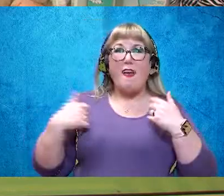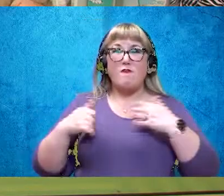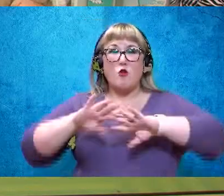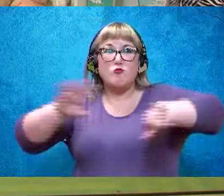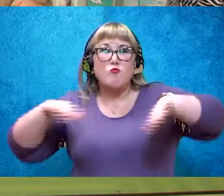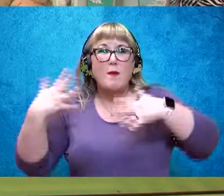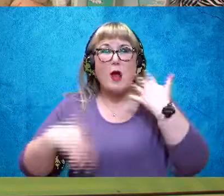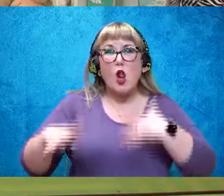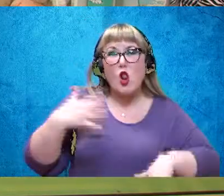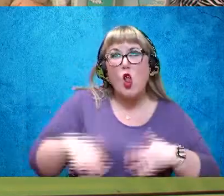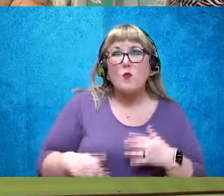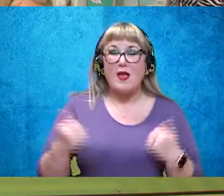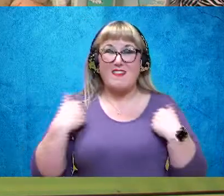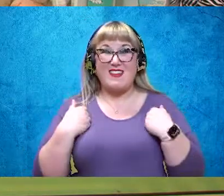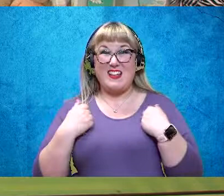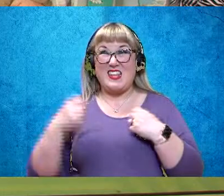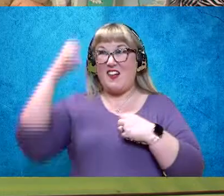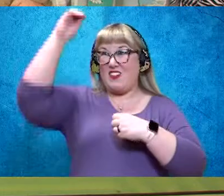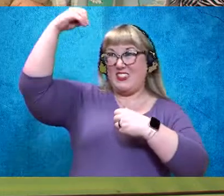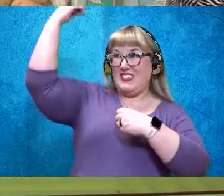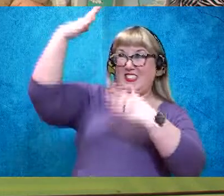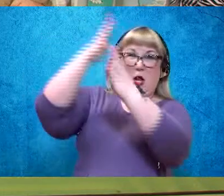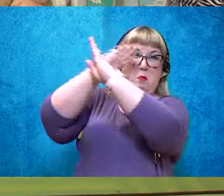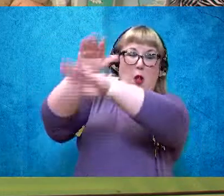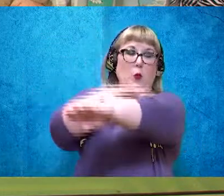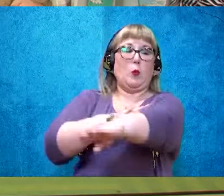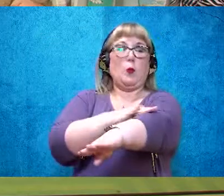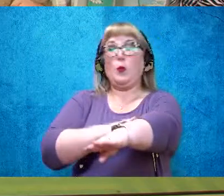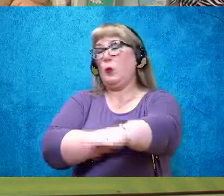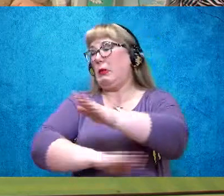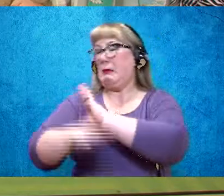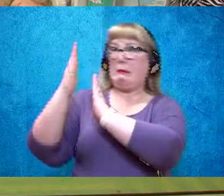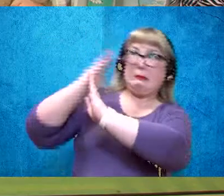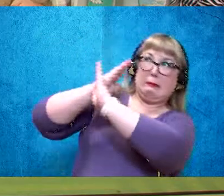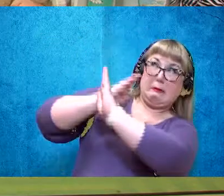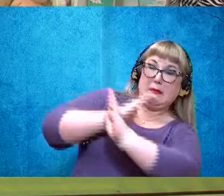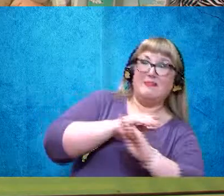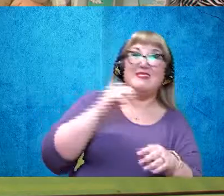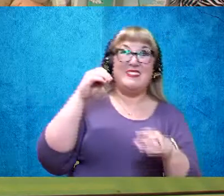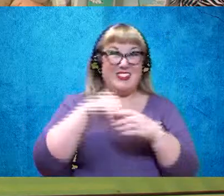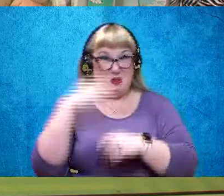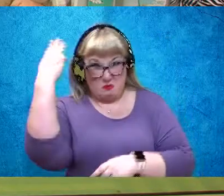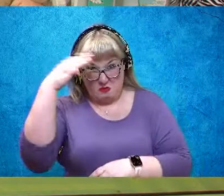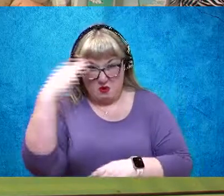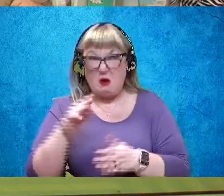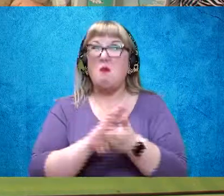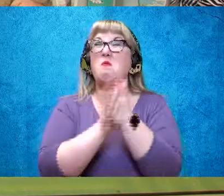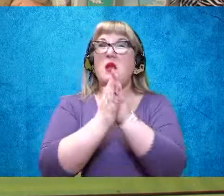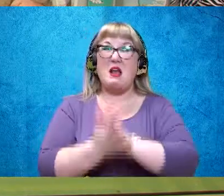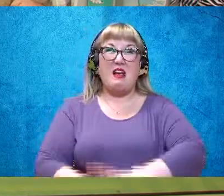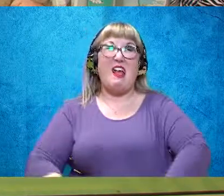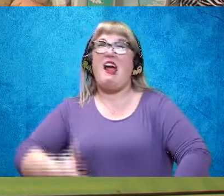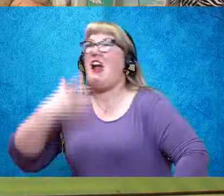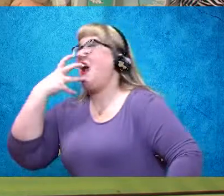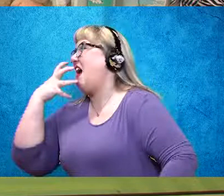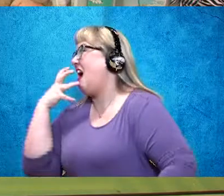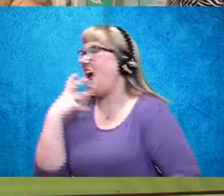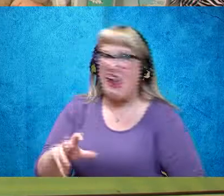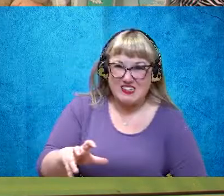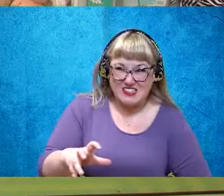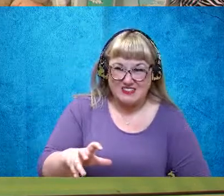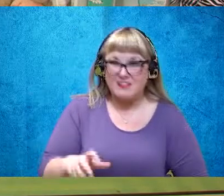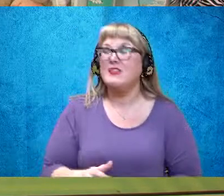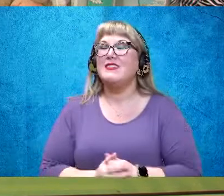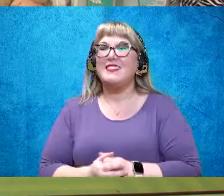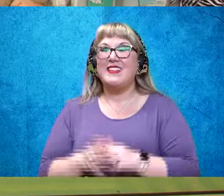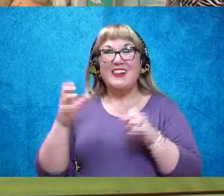and we have to put on lots of sunscreen because we spend a lot of time outside. And in Mobile, it gets really hot. Can